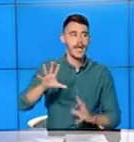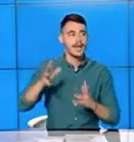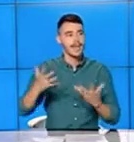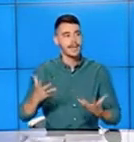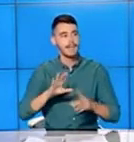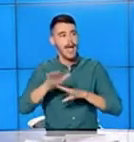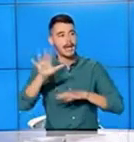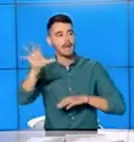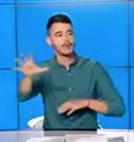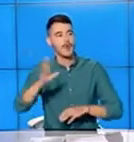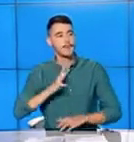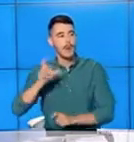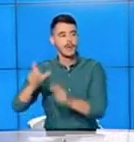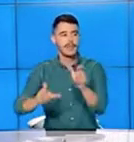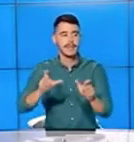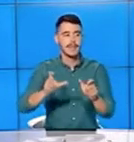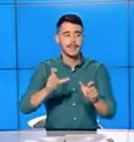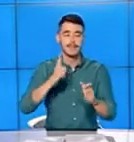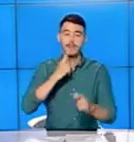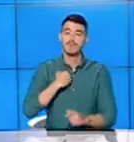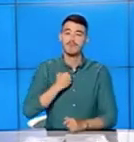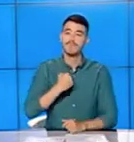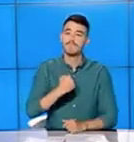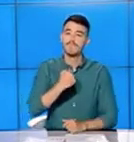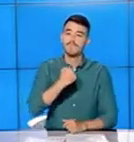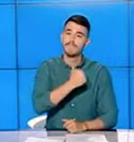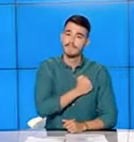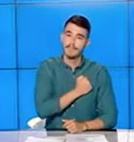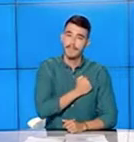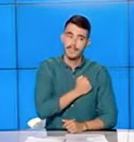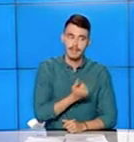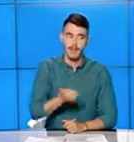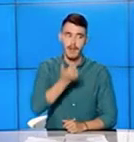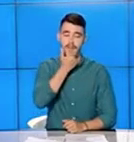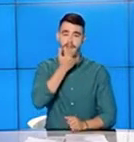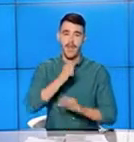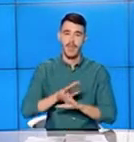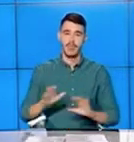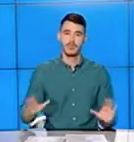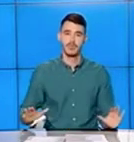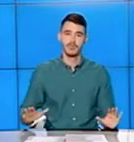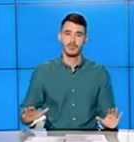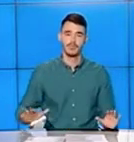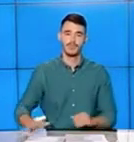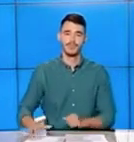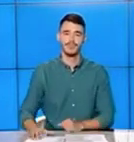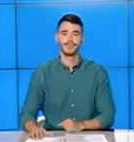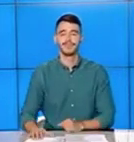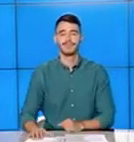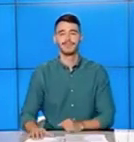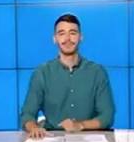there, then I would count it to be wrong.